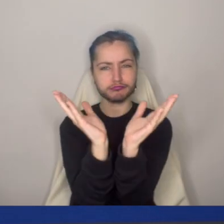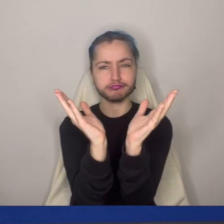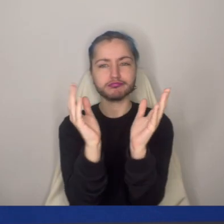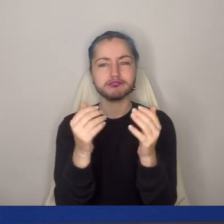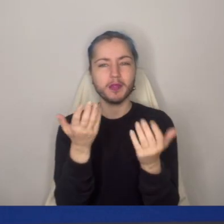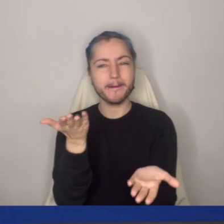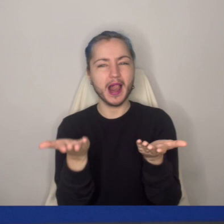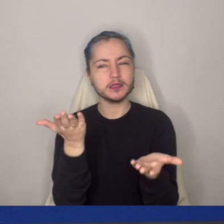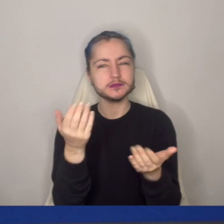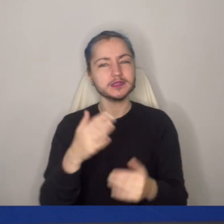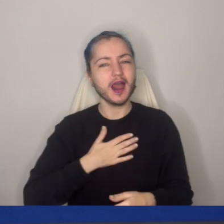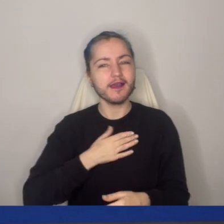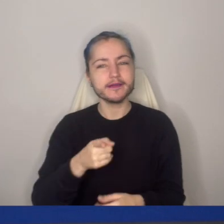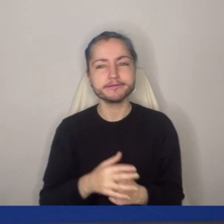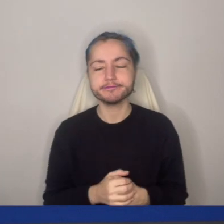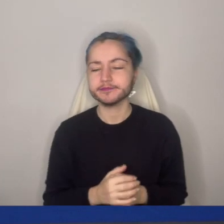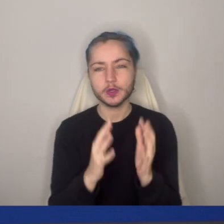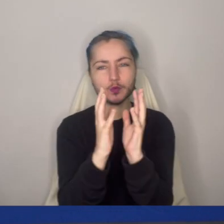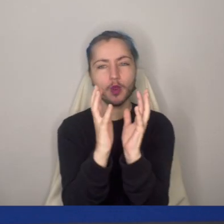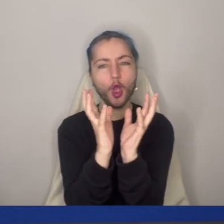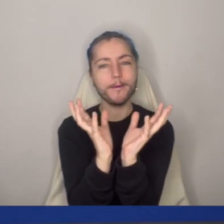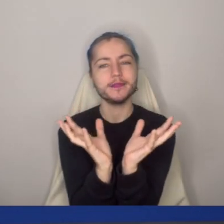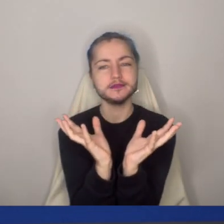my protea open a little bit.